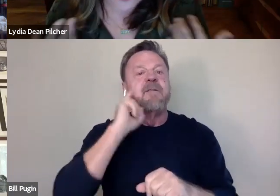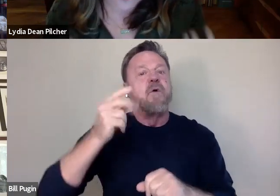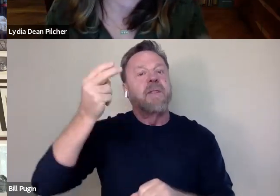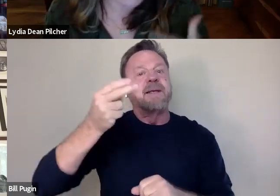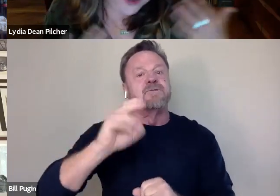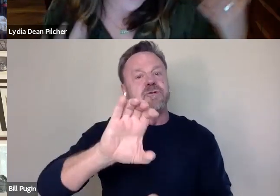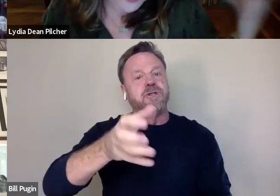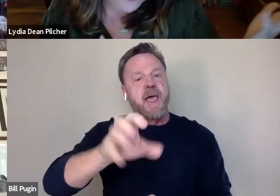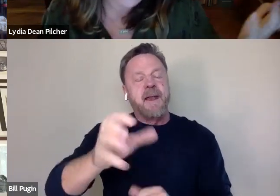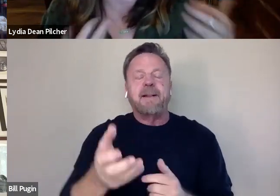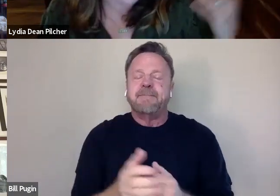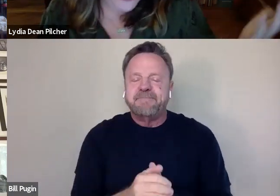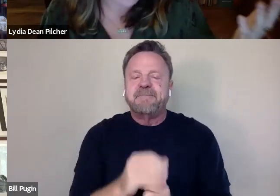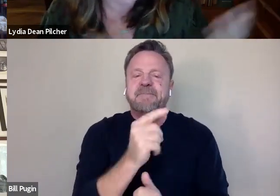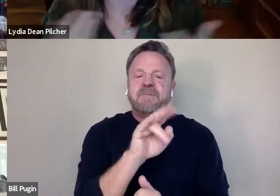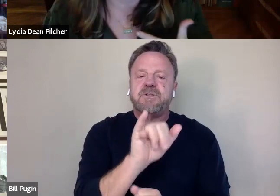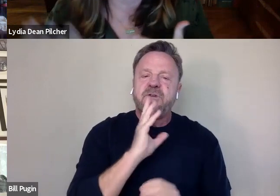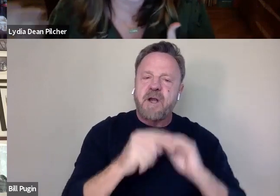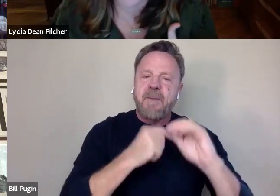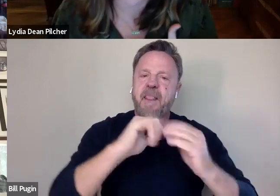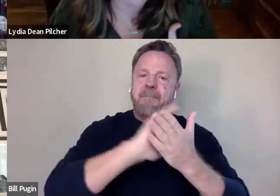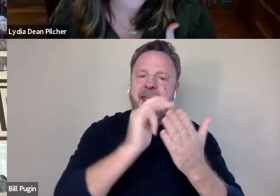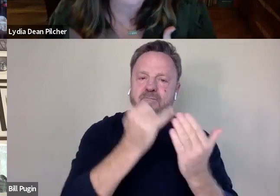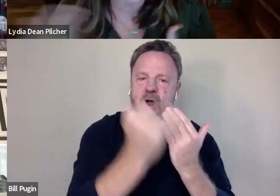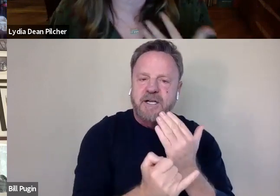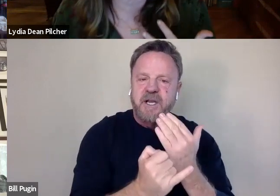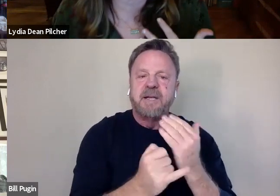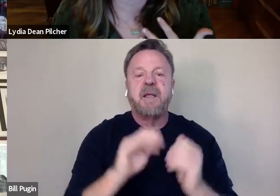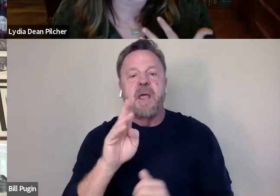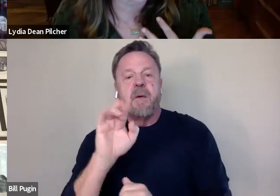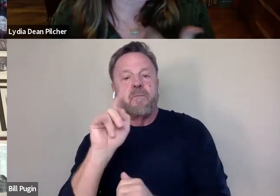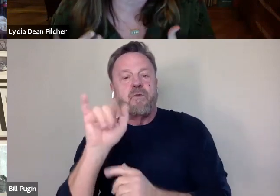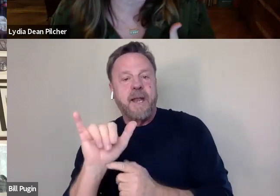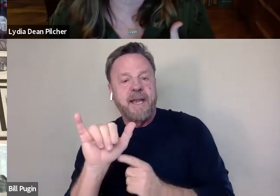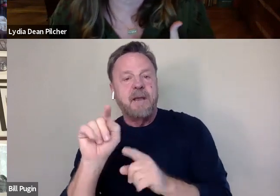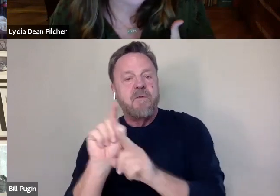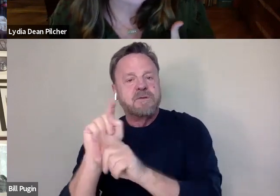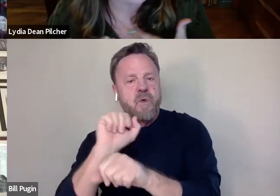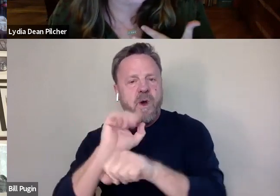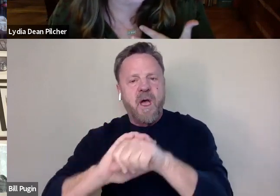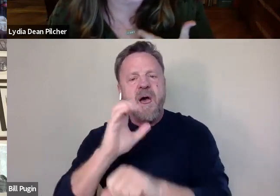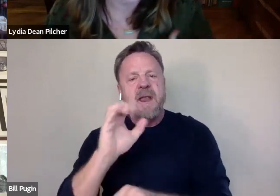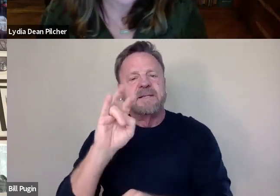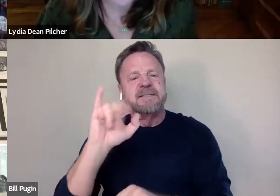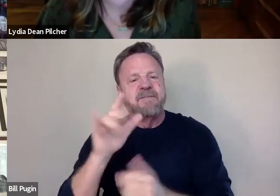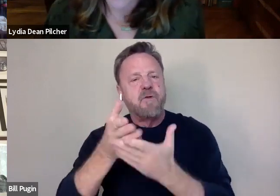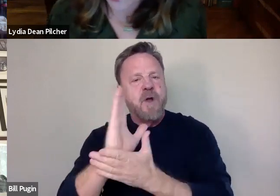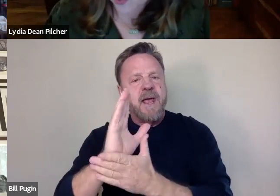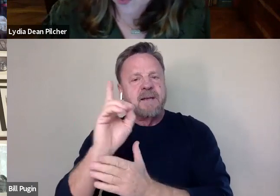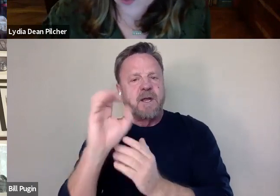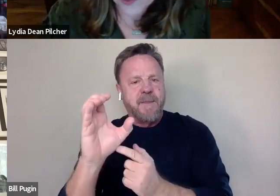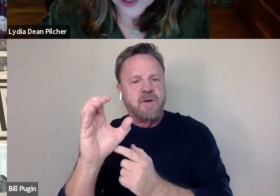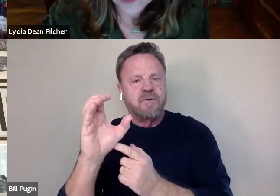And so, you know, Ginny talked about the Manhattan Project one she was on. Brittany was also working on a civil rights documentary. And